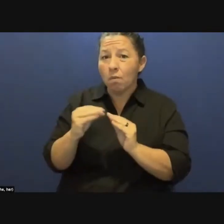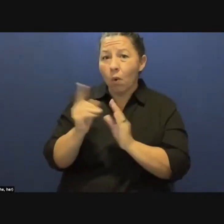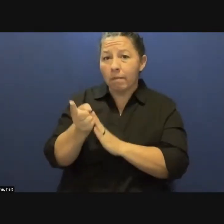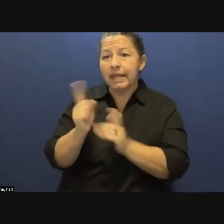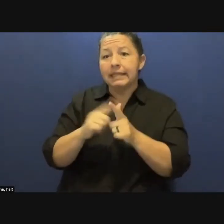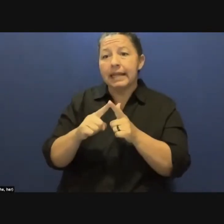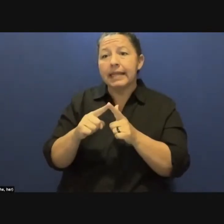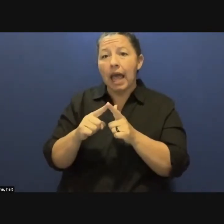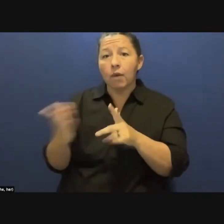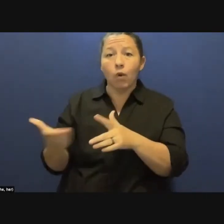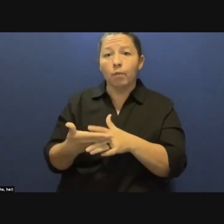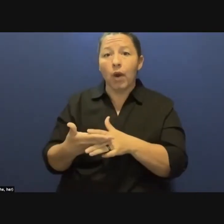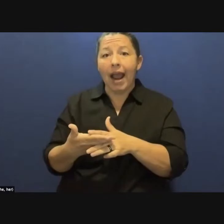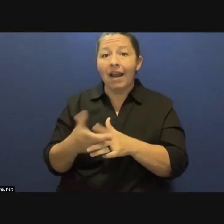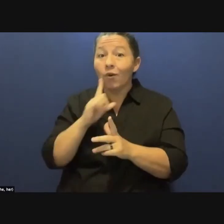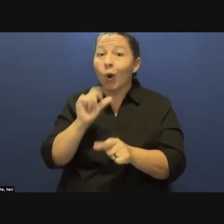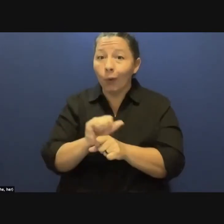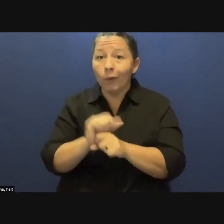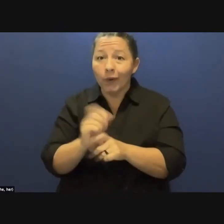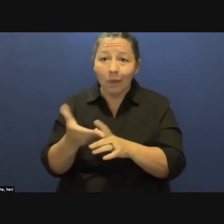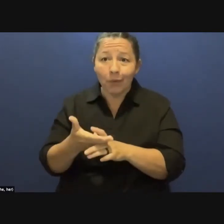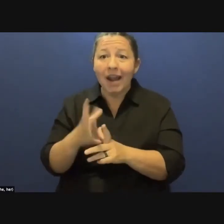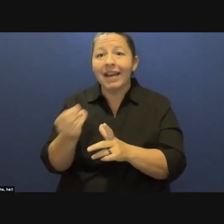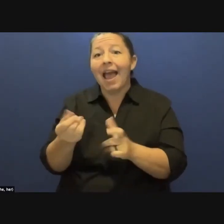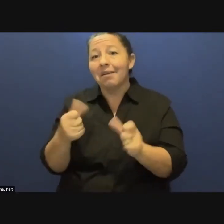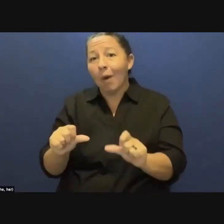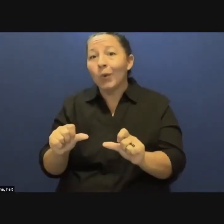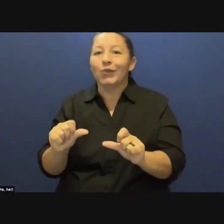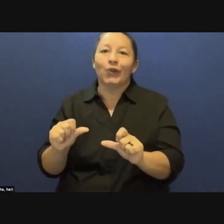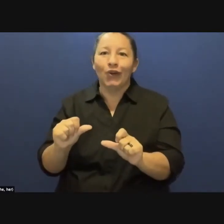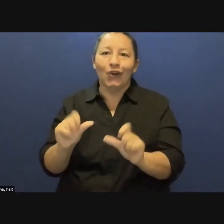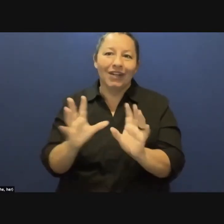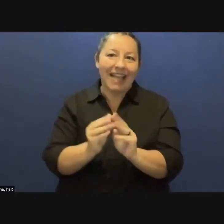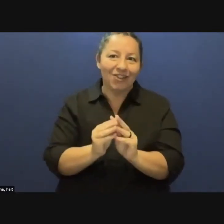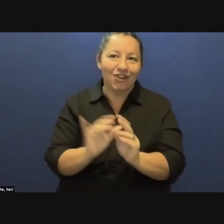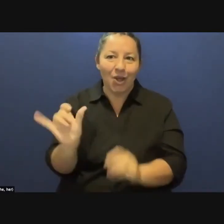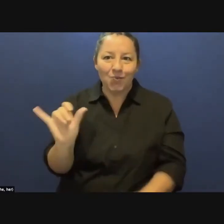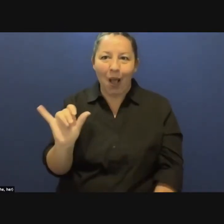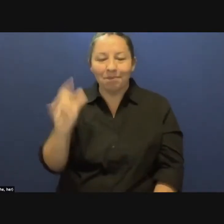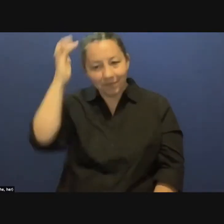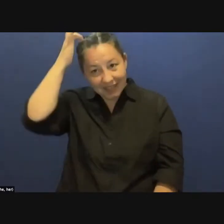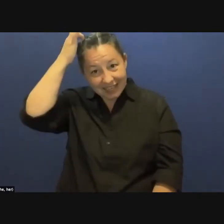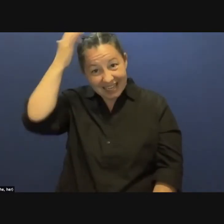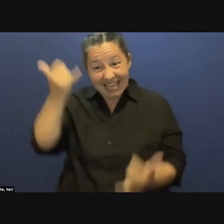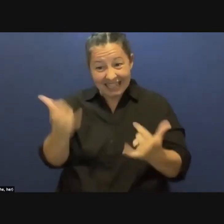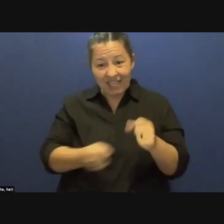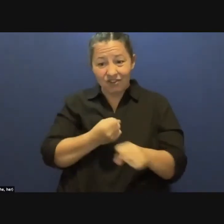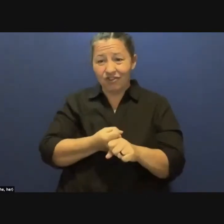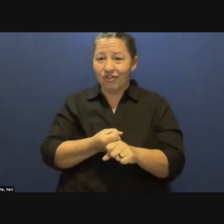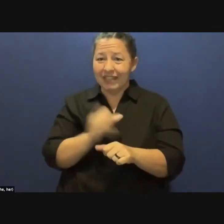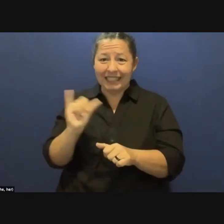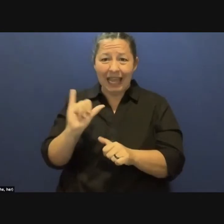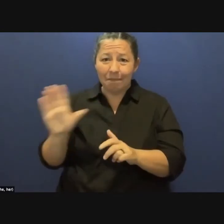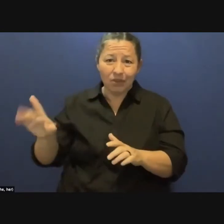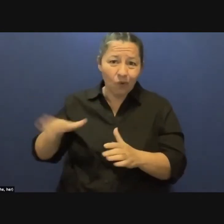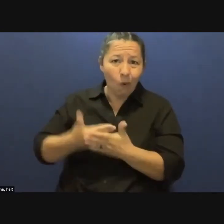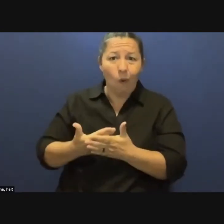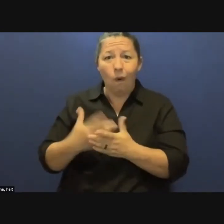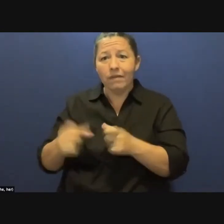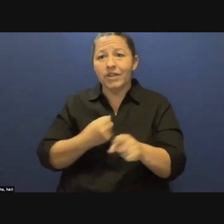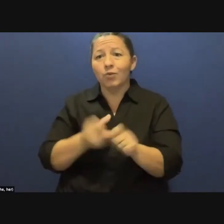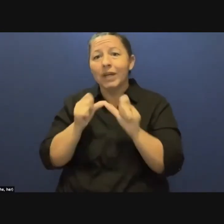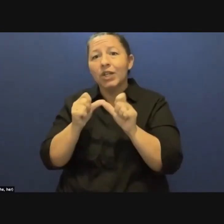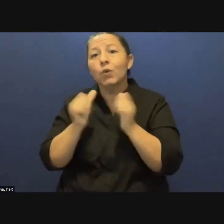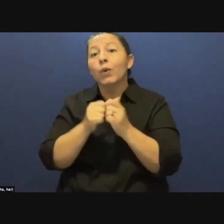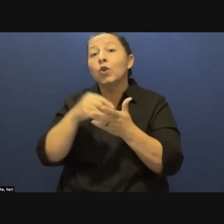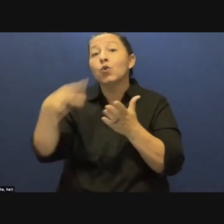break for a break and poster session. But this year, as in all of our years, we're continuing with the student poster